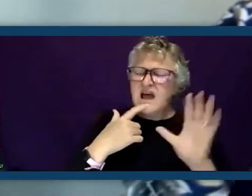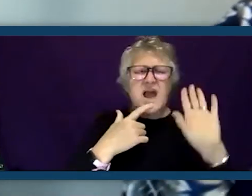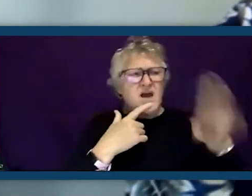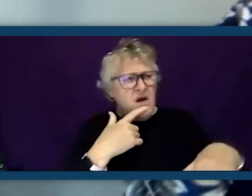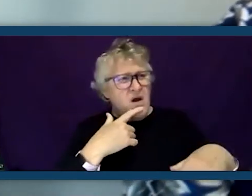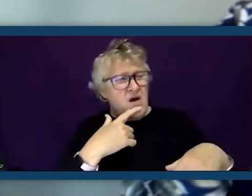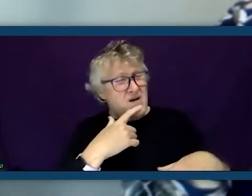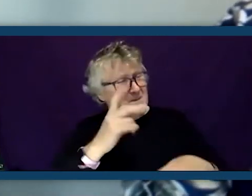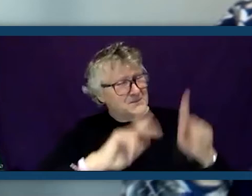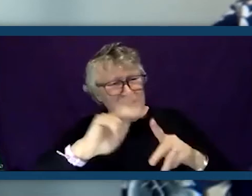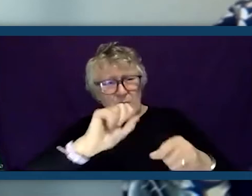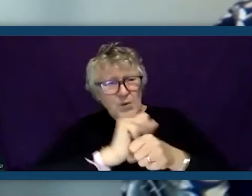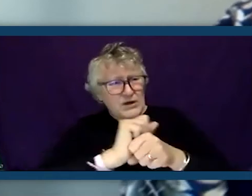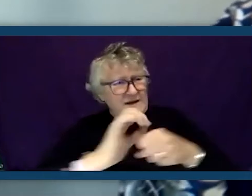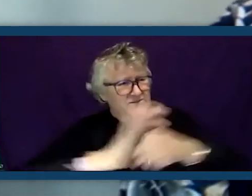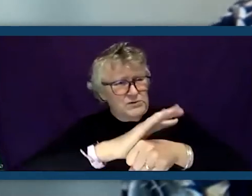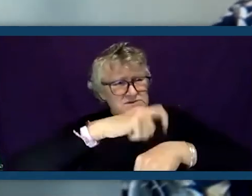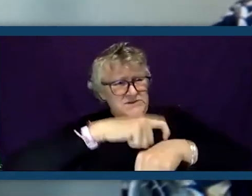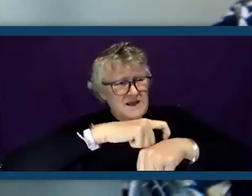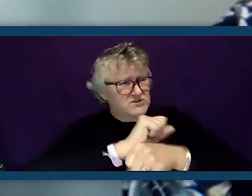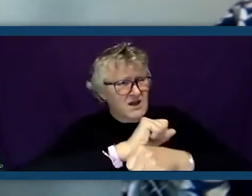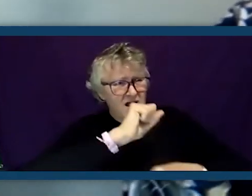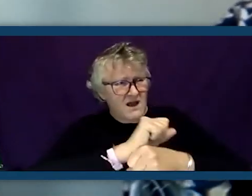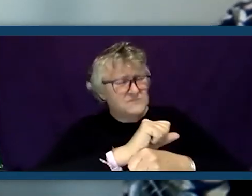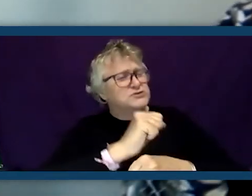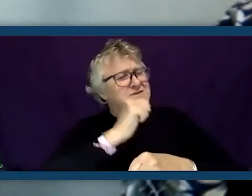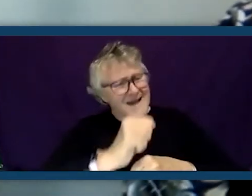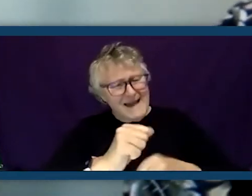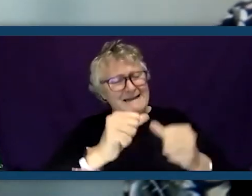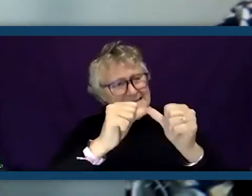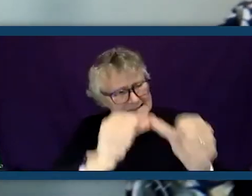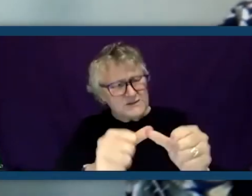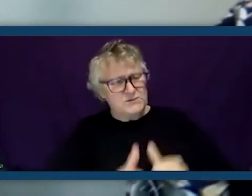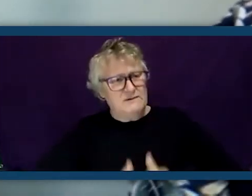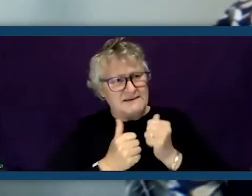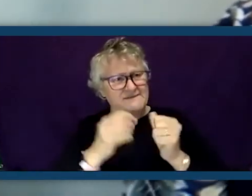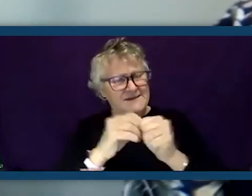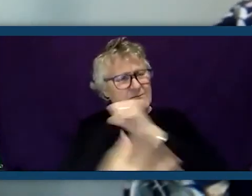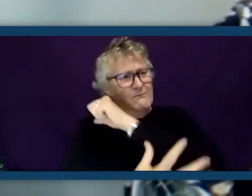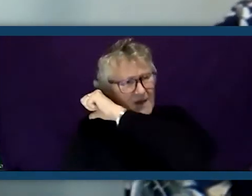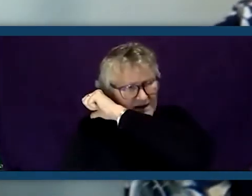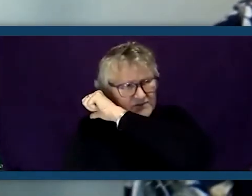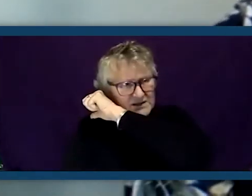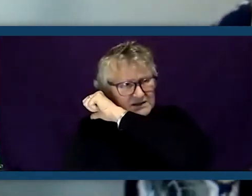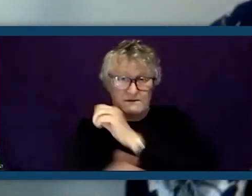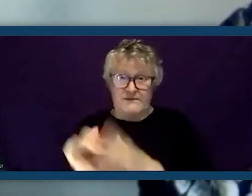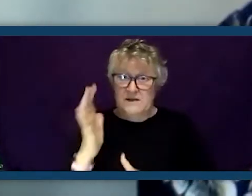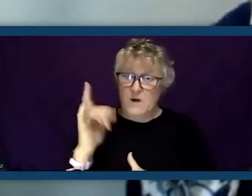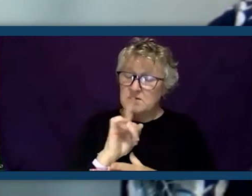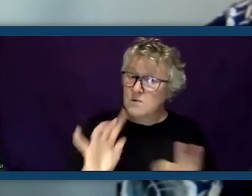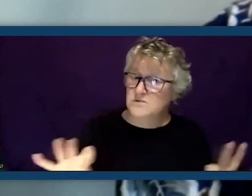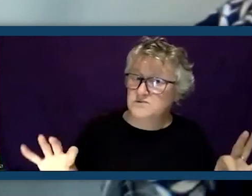not be struggling or be in poverty. So I think that's certainly one of the biggest aspects of why it's so challenging to just get